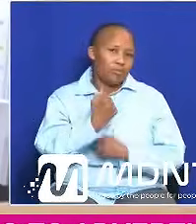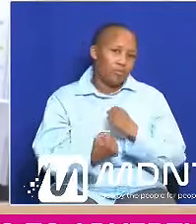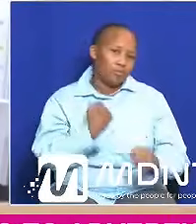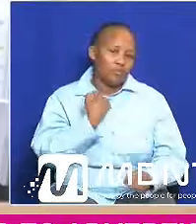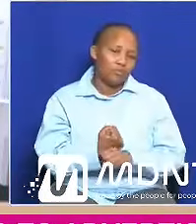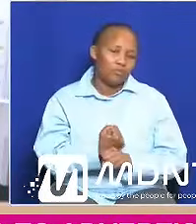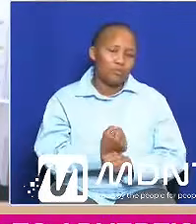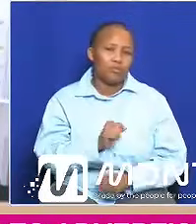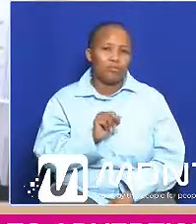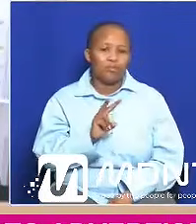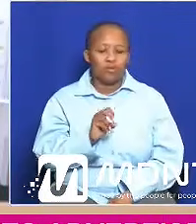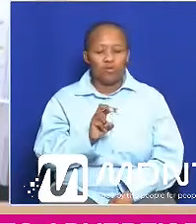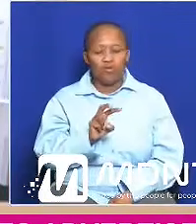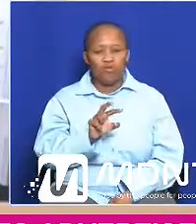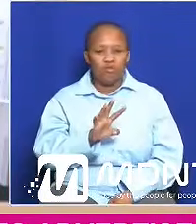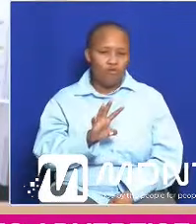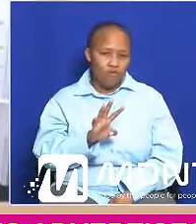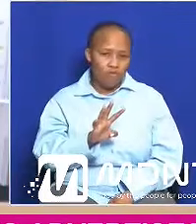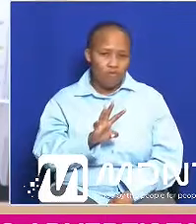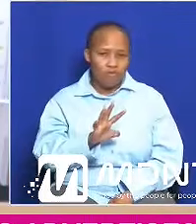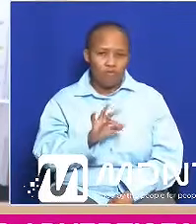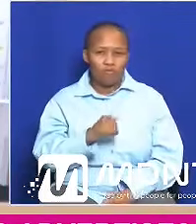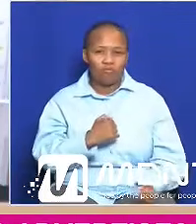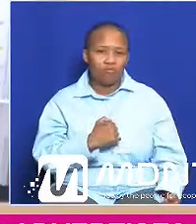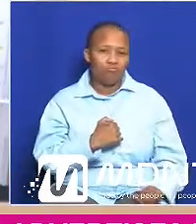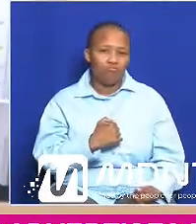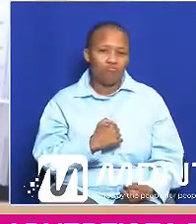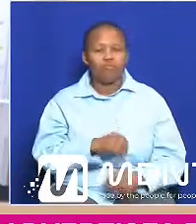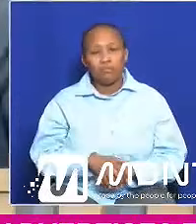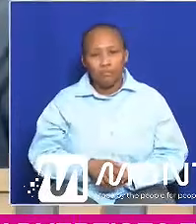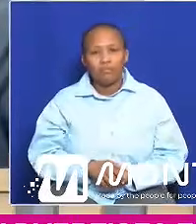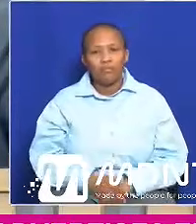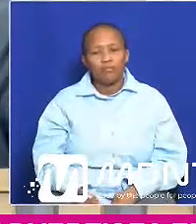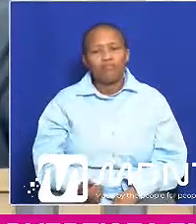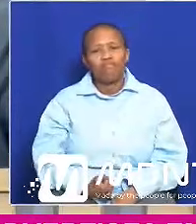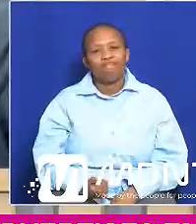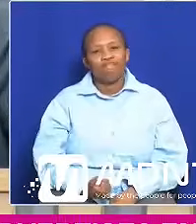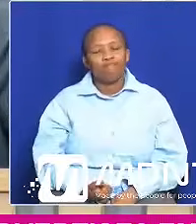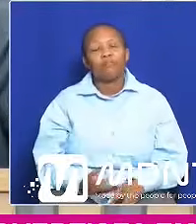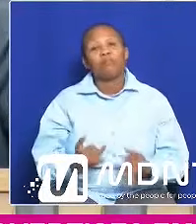Are there any business ventures you are considering at this point with Mr. Mutumi?